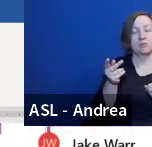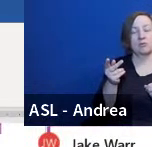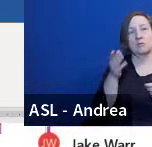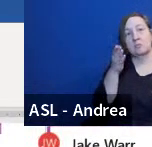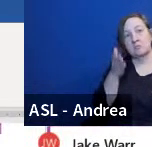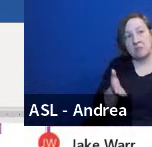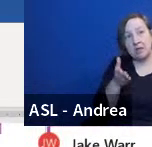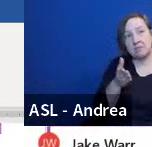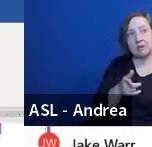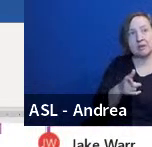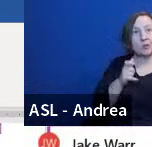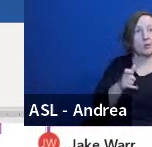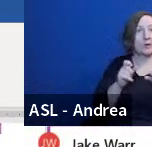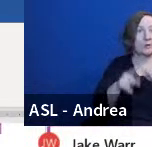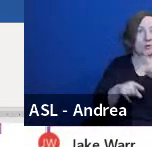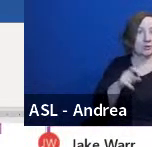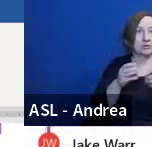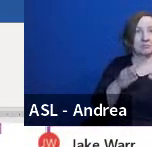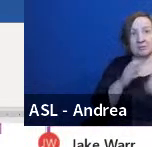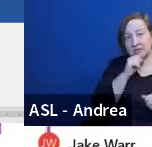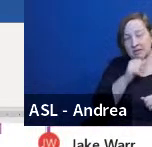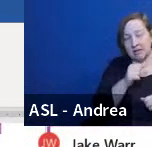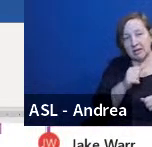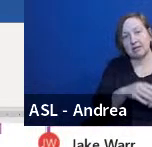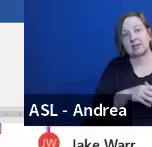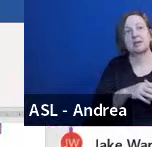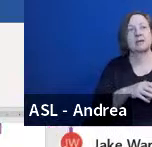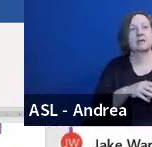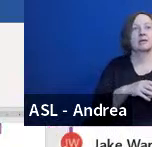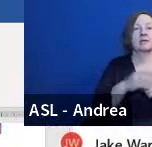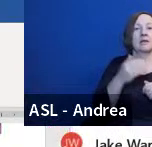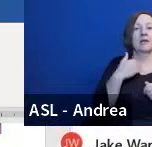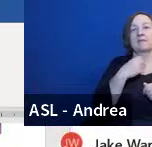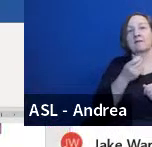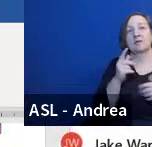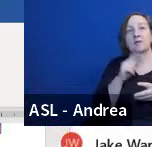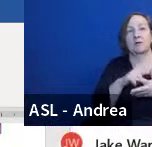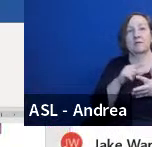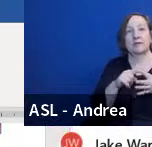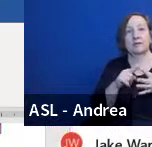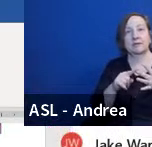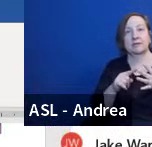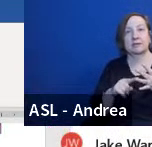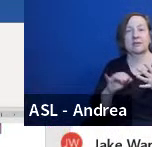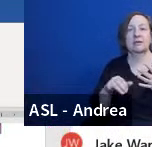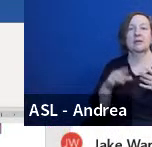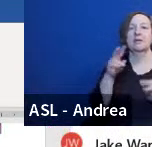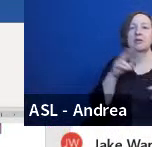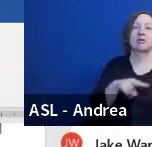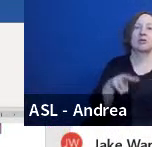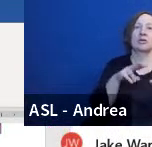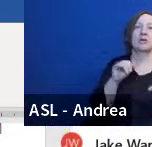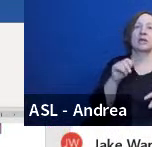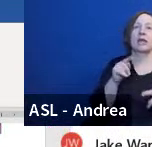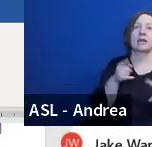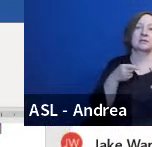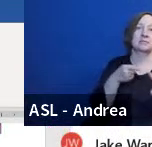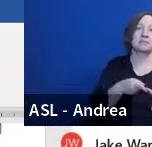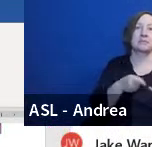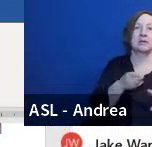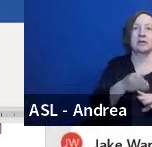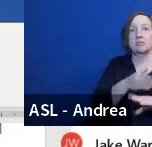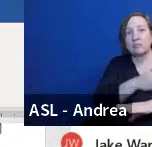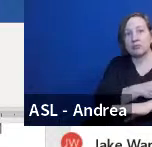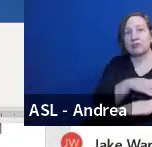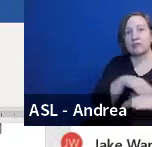maybe quick questions, maybe not. So we have a couple of these here that are looking at specifically